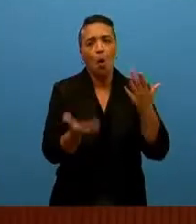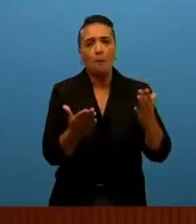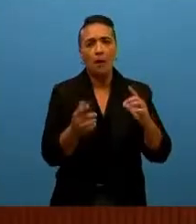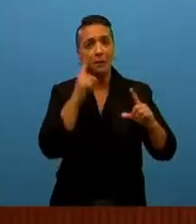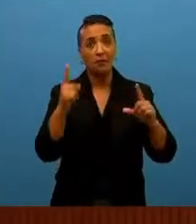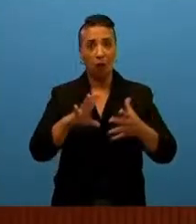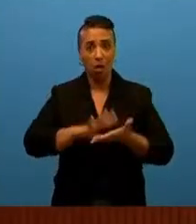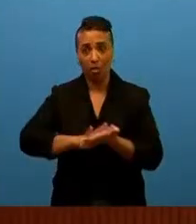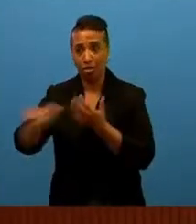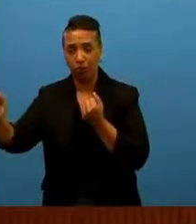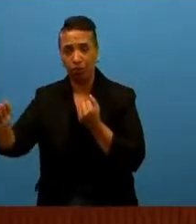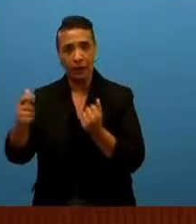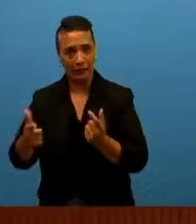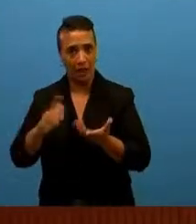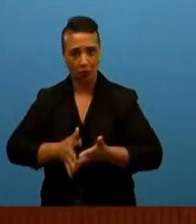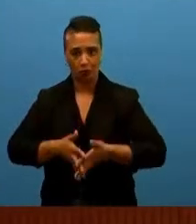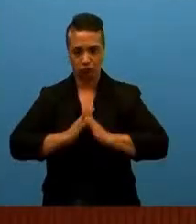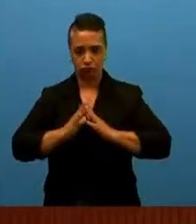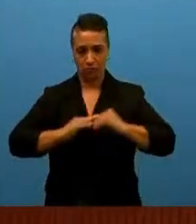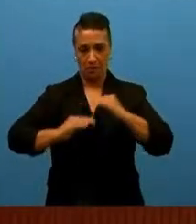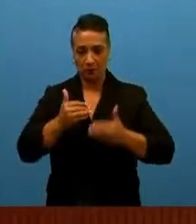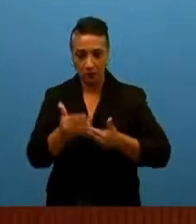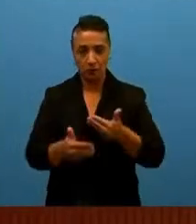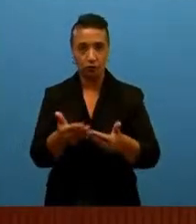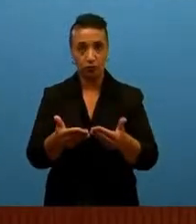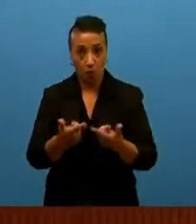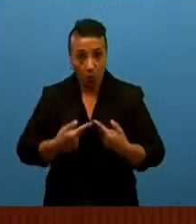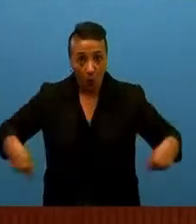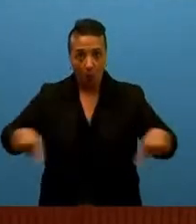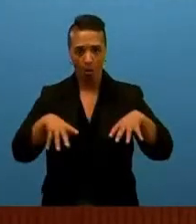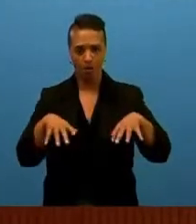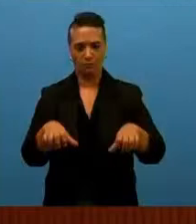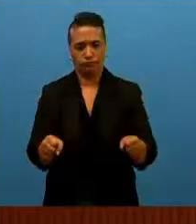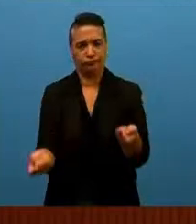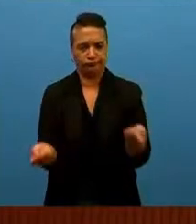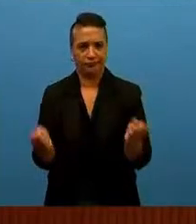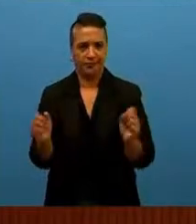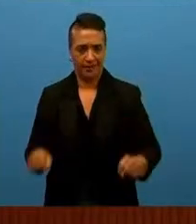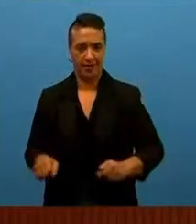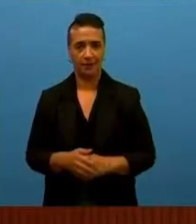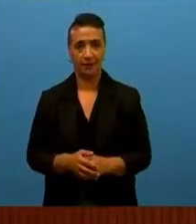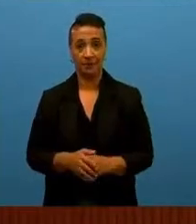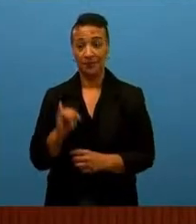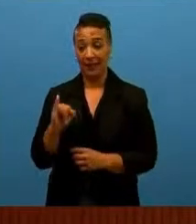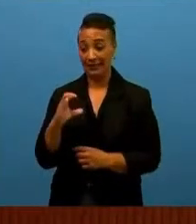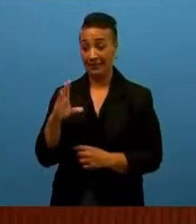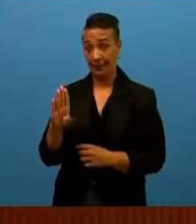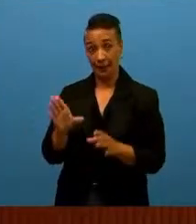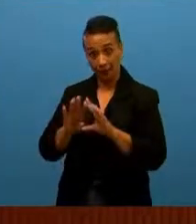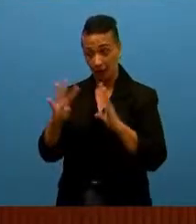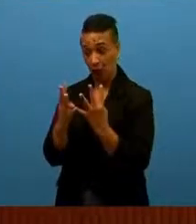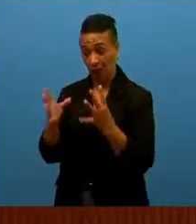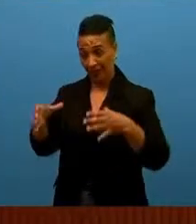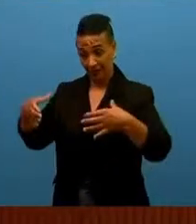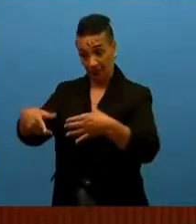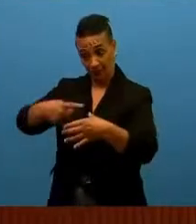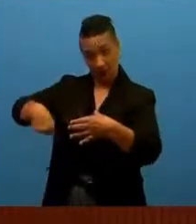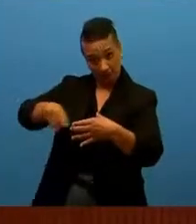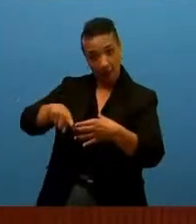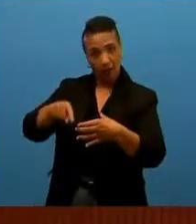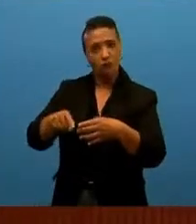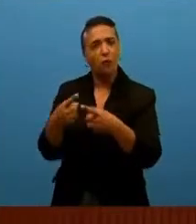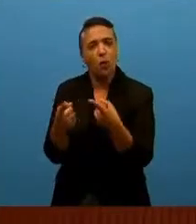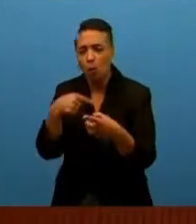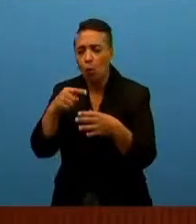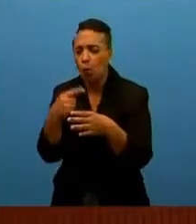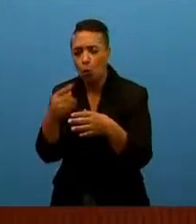taken. This belongs to us all. And the ICB, with its regional representatives hailing from Indigenous peoples,